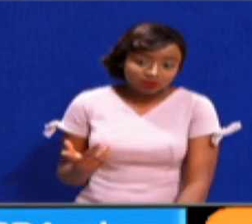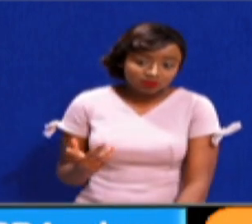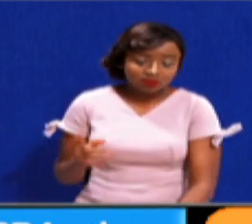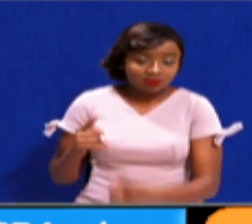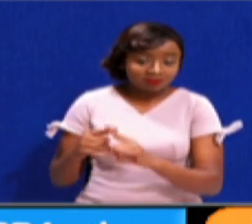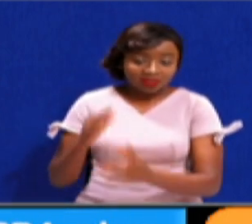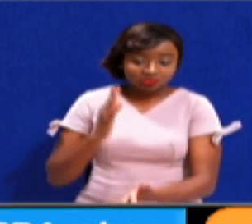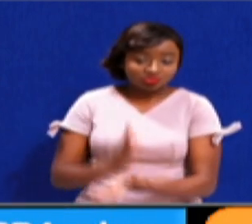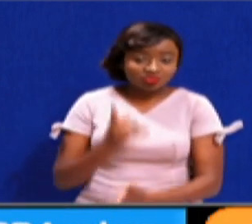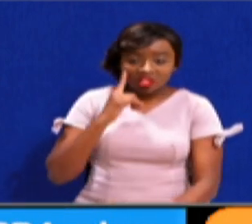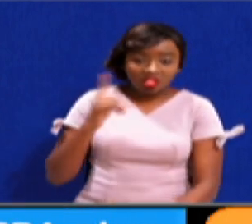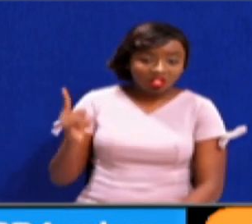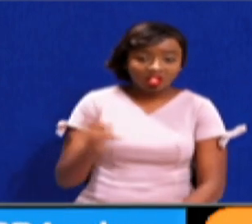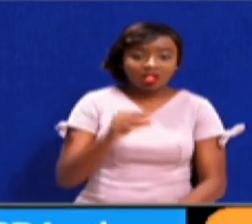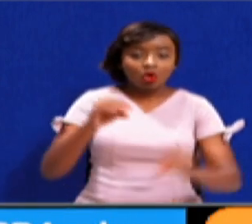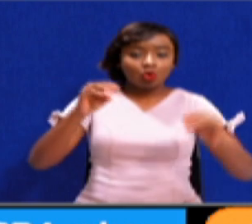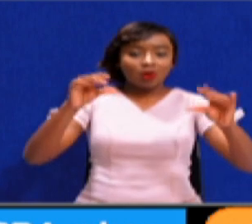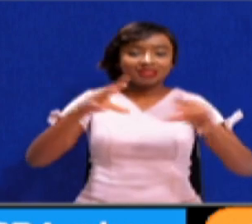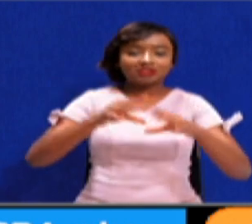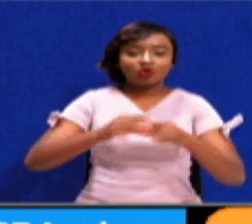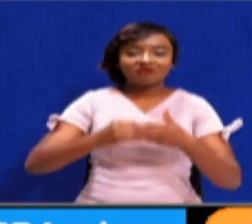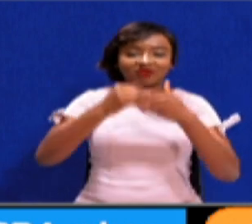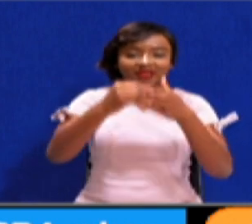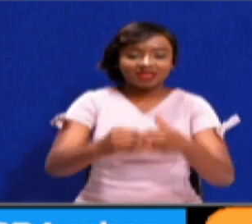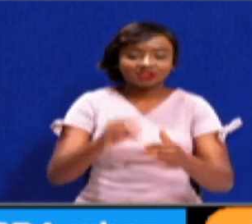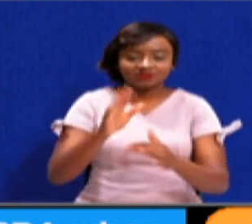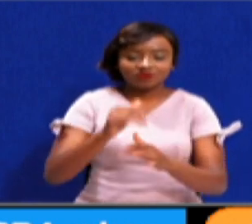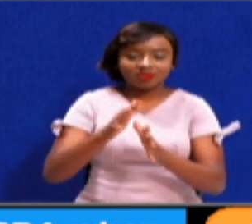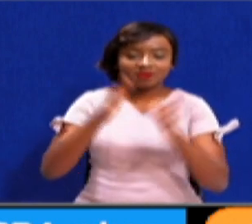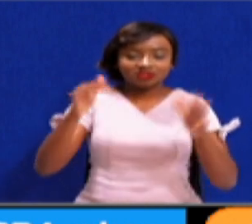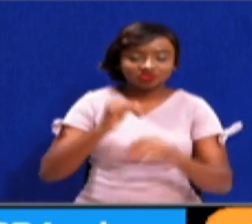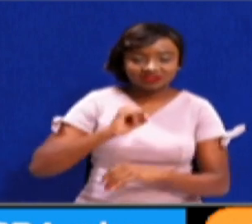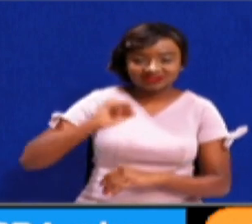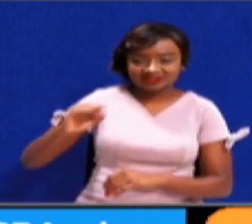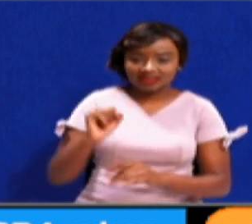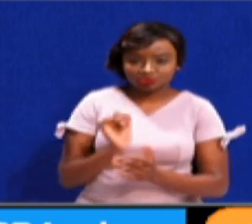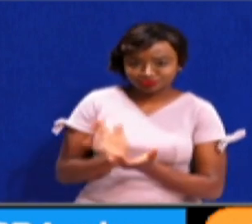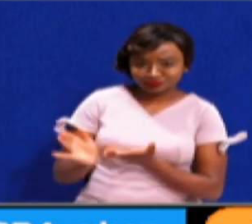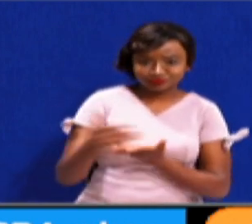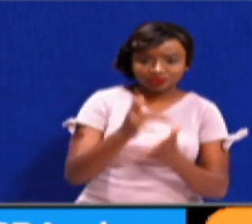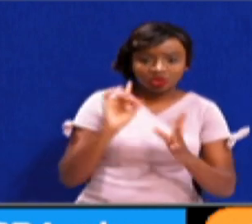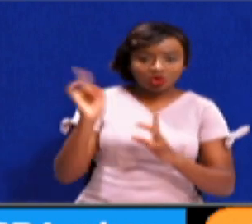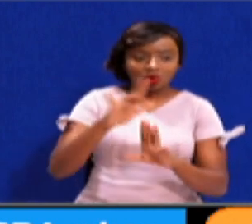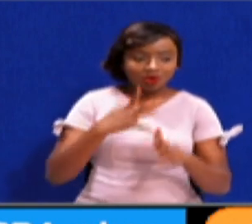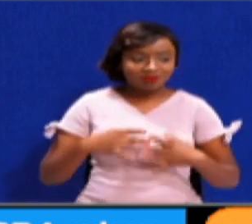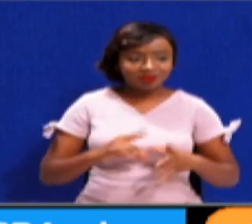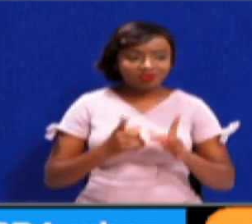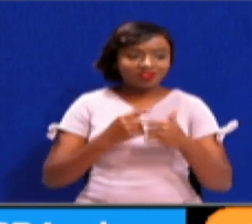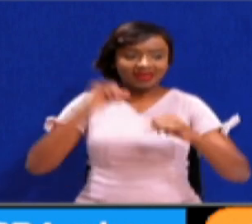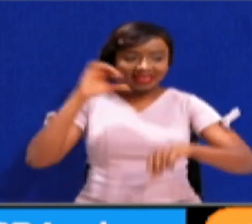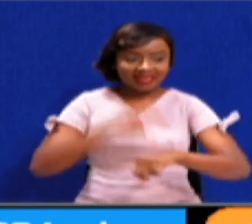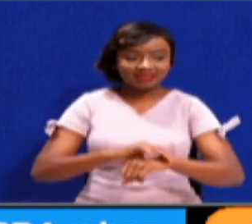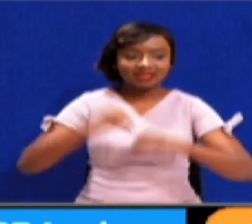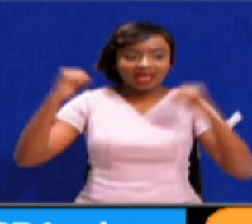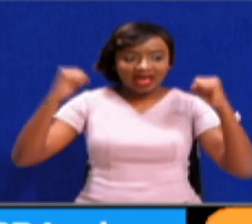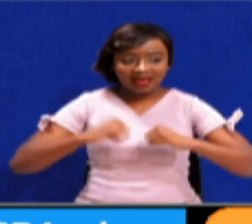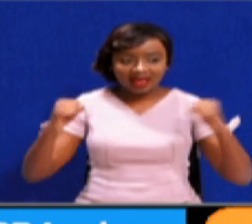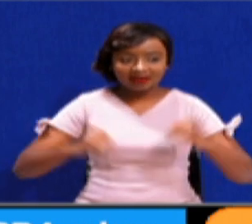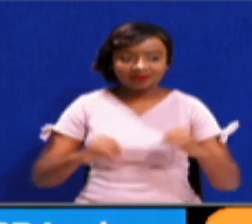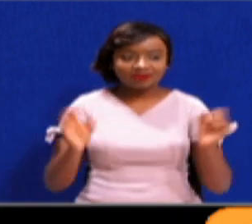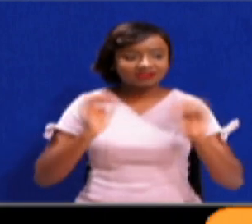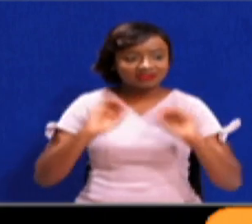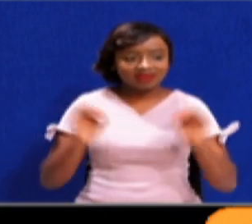just the quality of leadership on the majority side. I mean, just the ability to rally all these people together to build and just consensus. Get something done. Because, I mean,